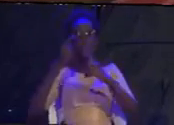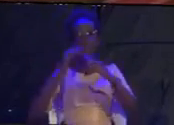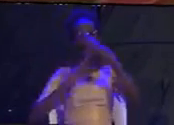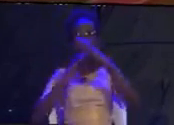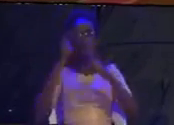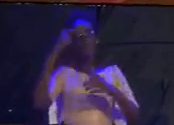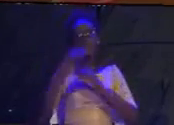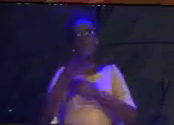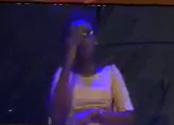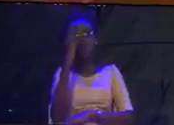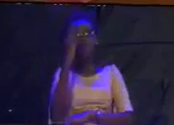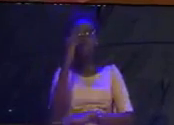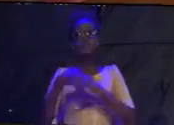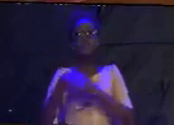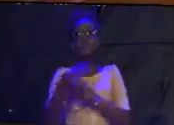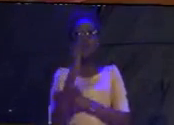upon God.